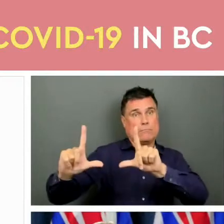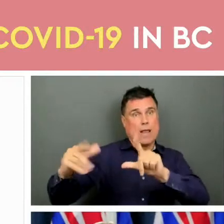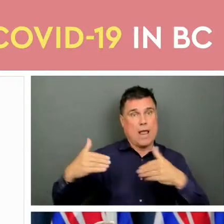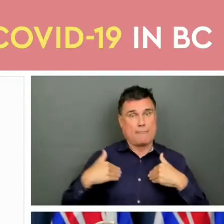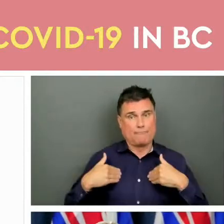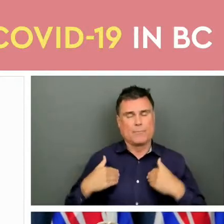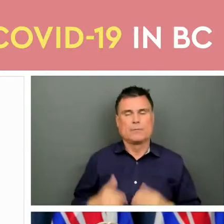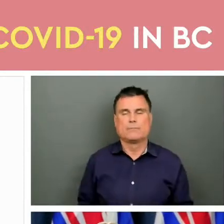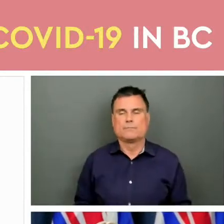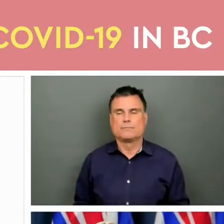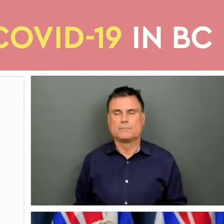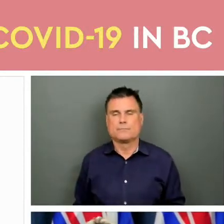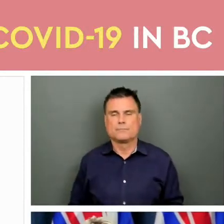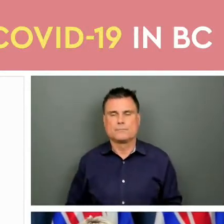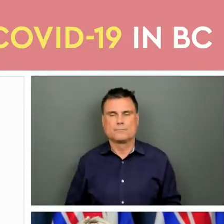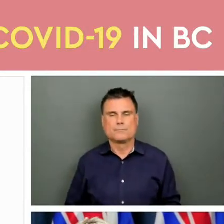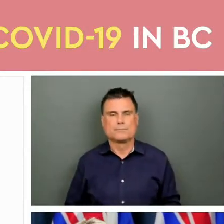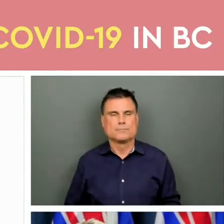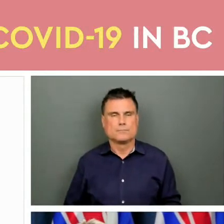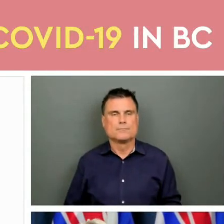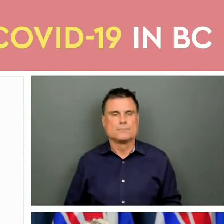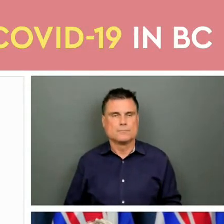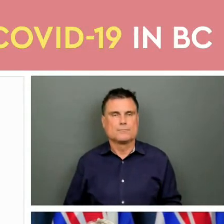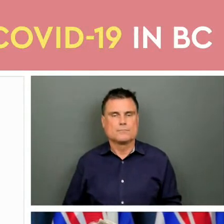to manage our COVID response.